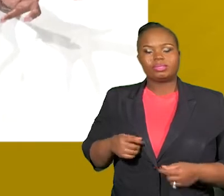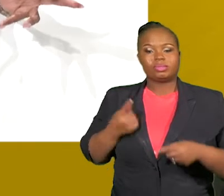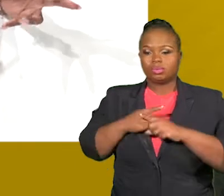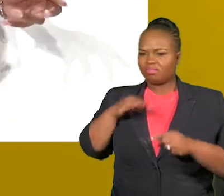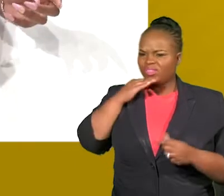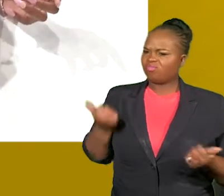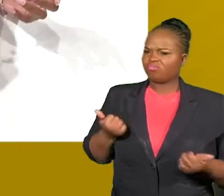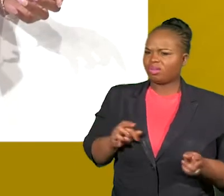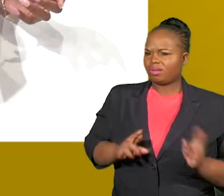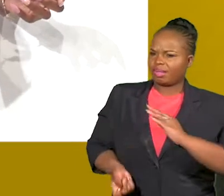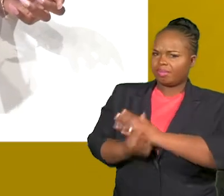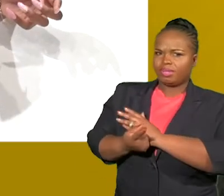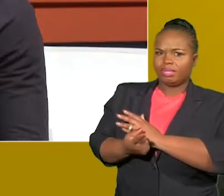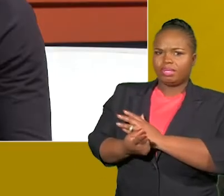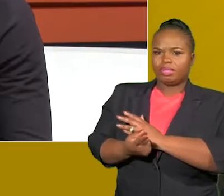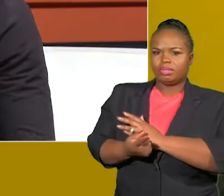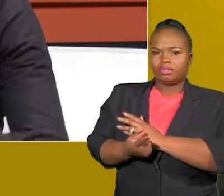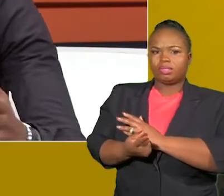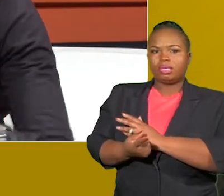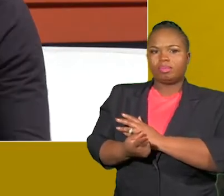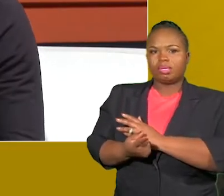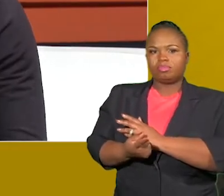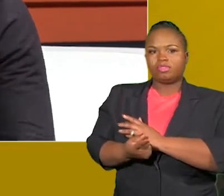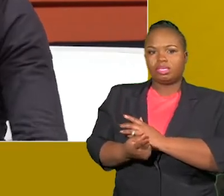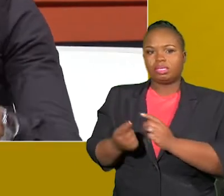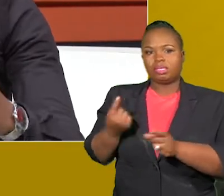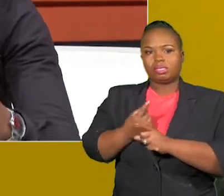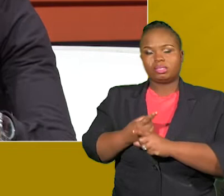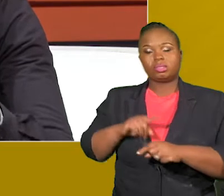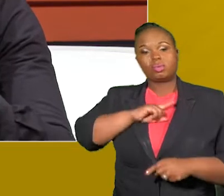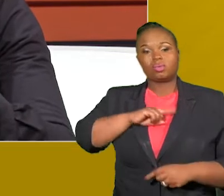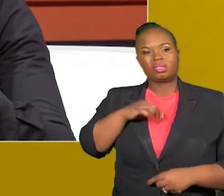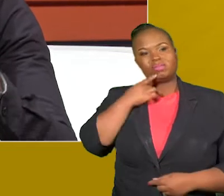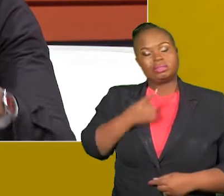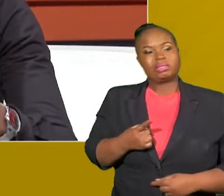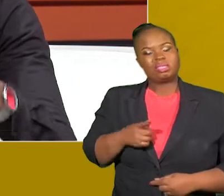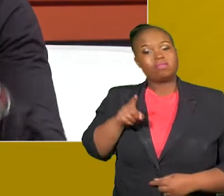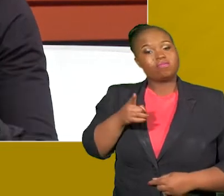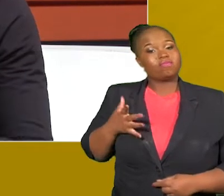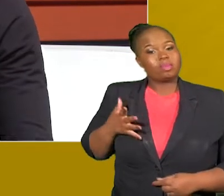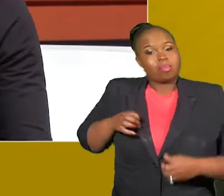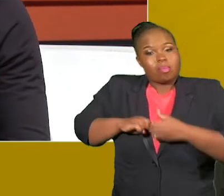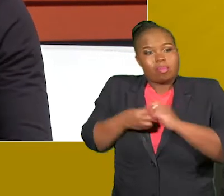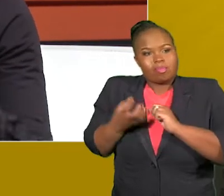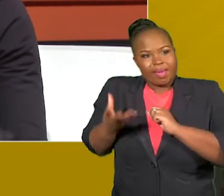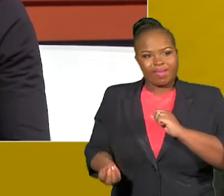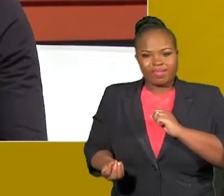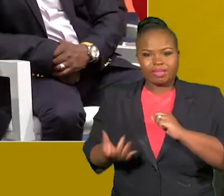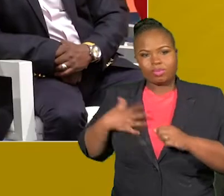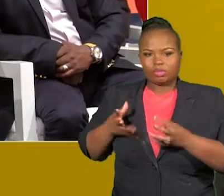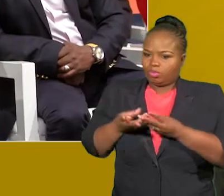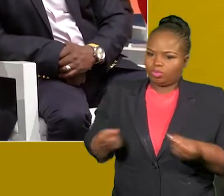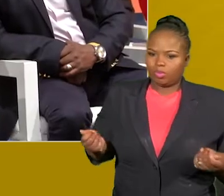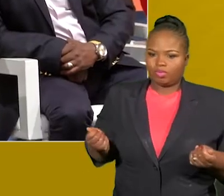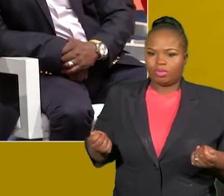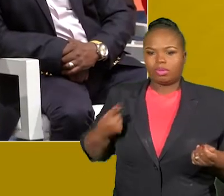happening already? I'm telling you where it started, where it comes from. And if you want to solve the current state of men